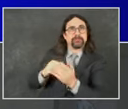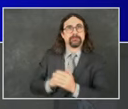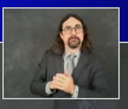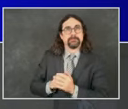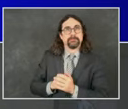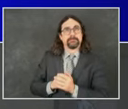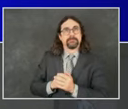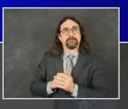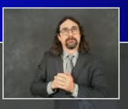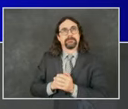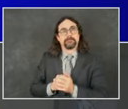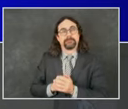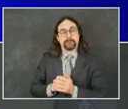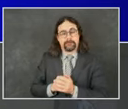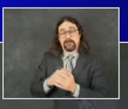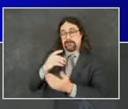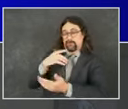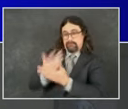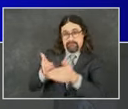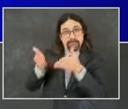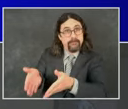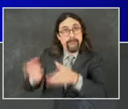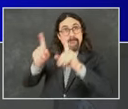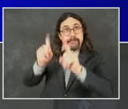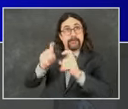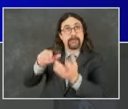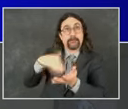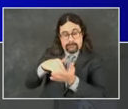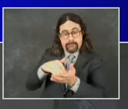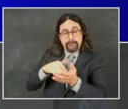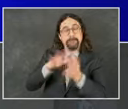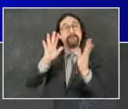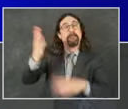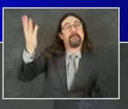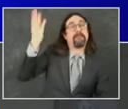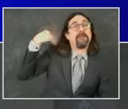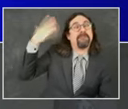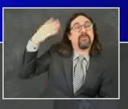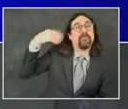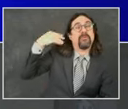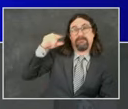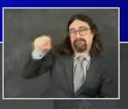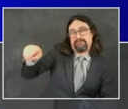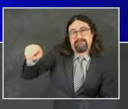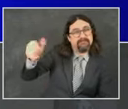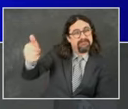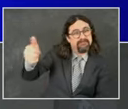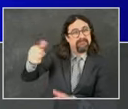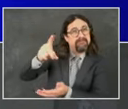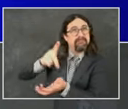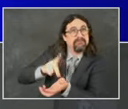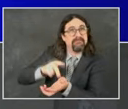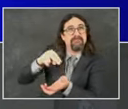whole different thing. This means the healthcare worker explains to the person there for the test how to administer the